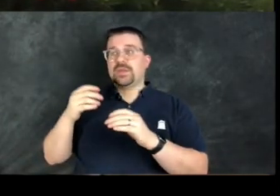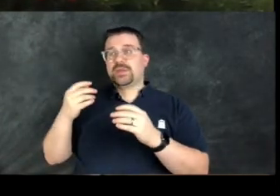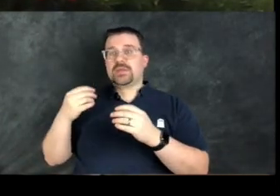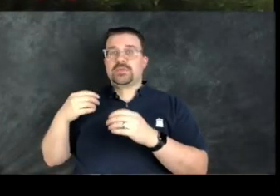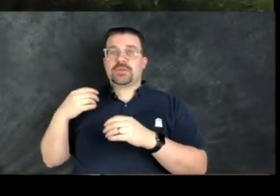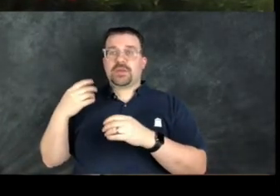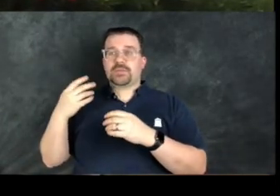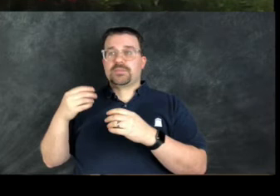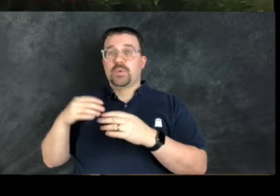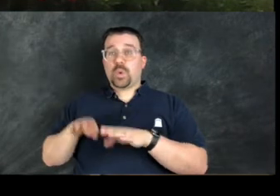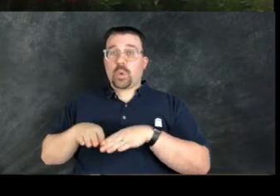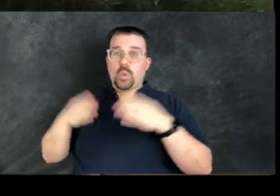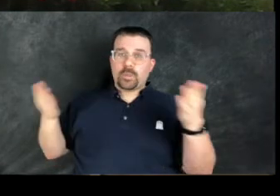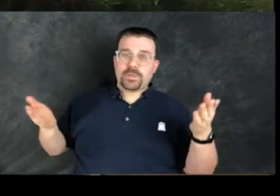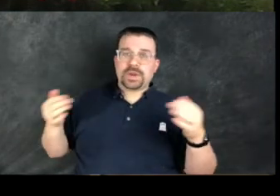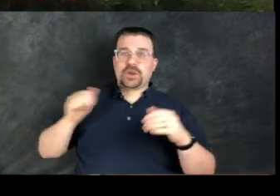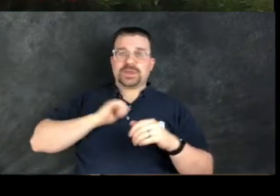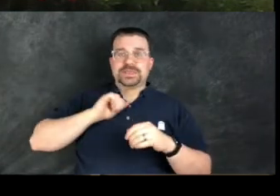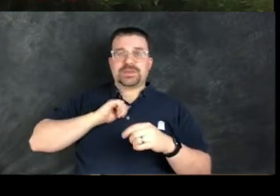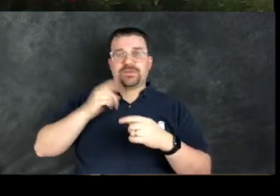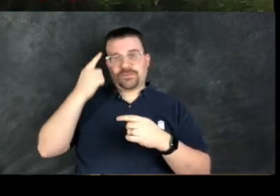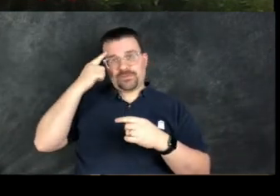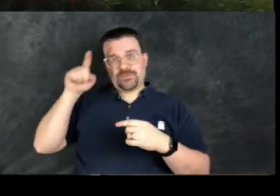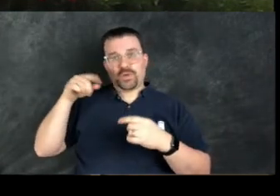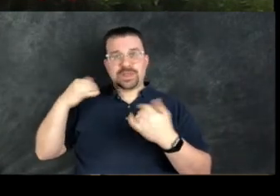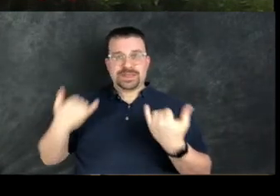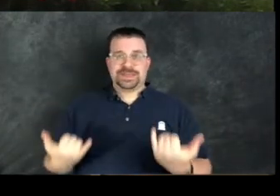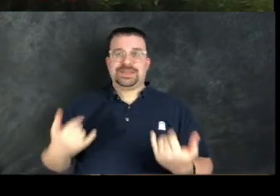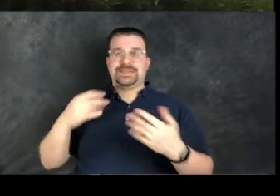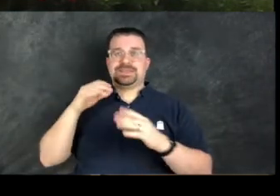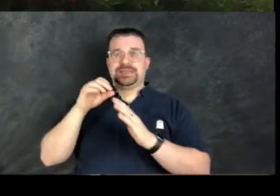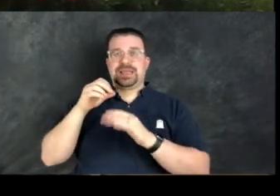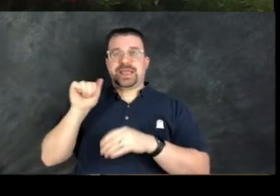this Advent season.